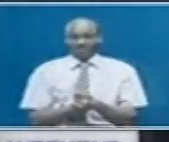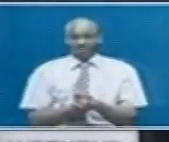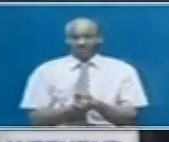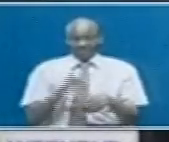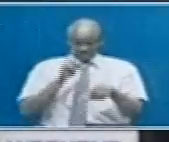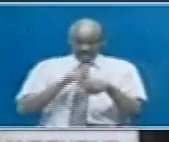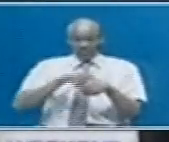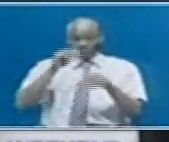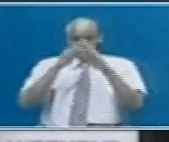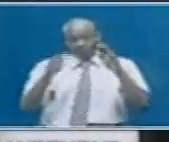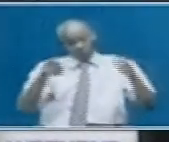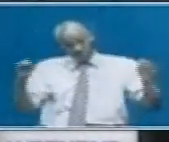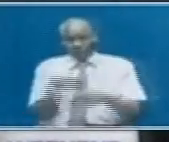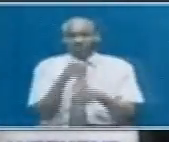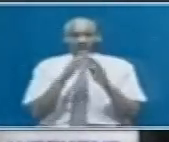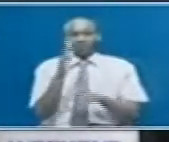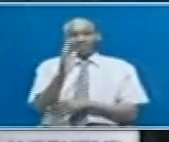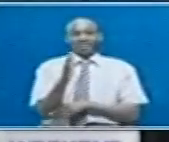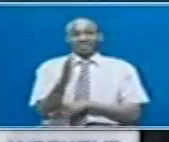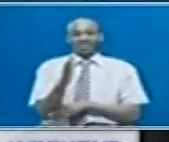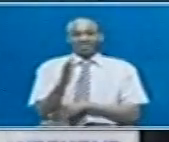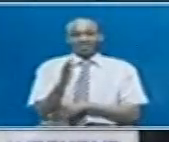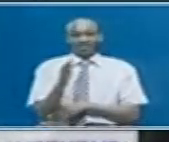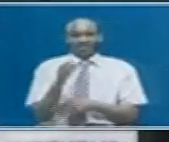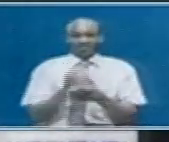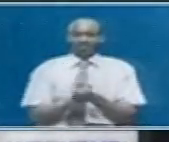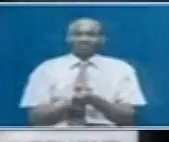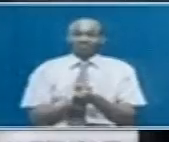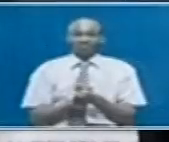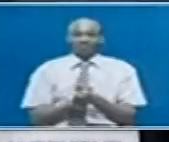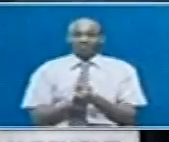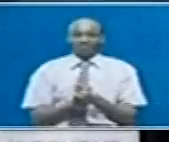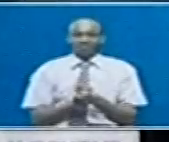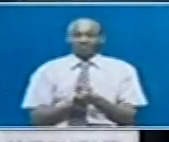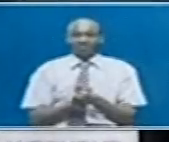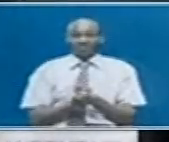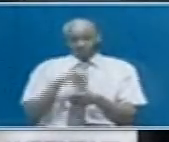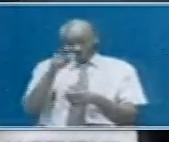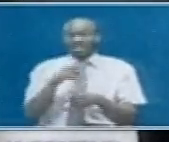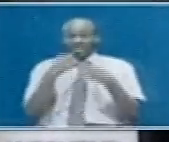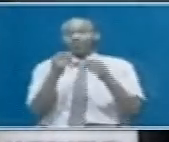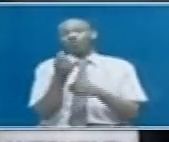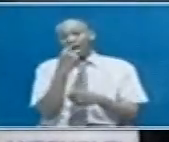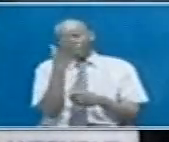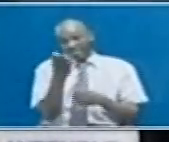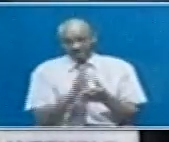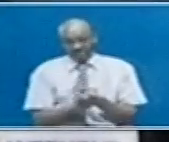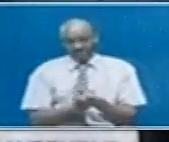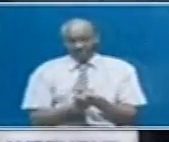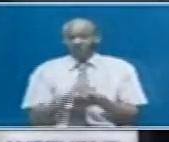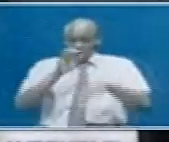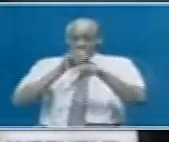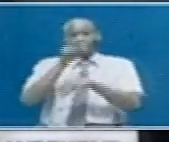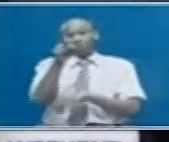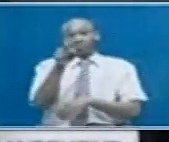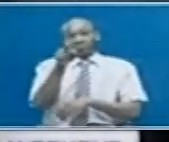kwa nyumba kutoka ndani, hata ukifunga chafi zaidi ya tano, nikuweka dawa na kuita